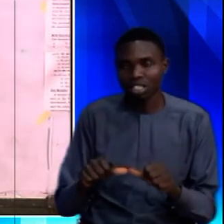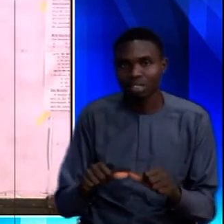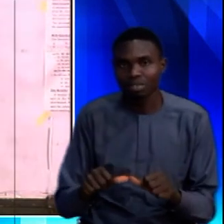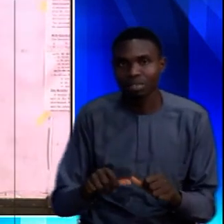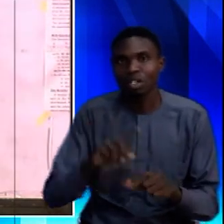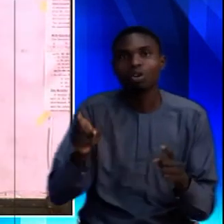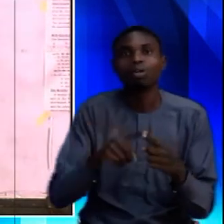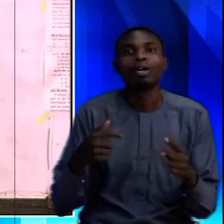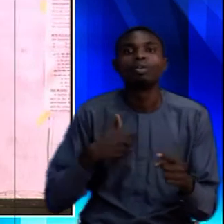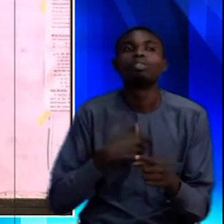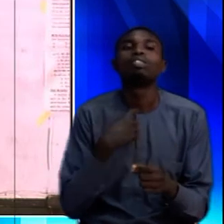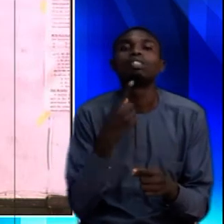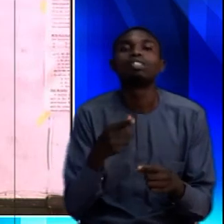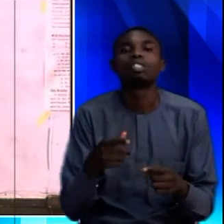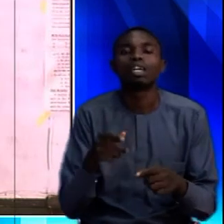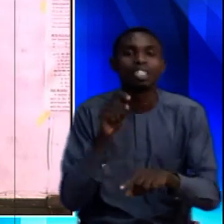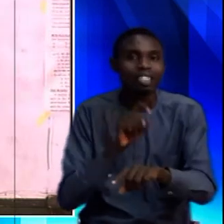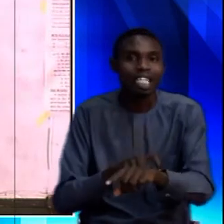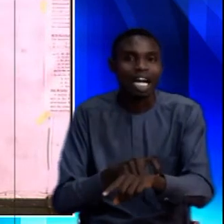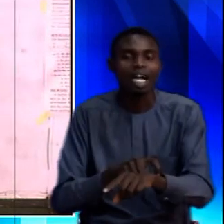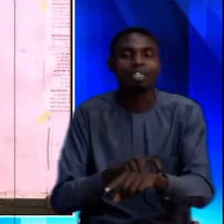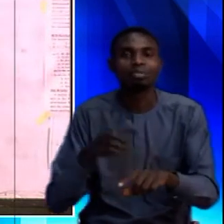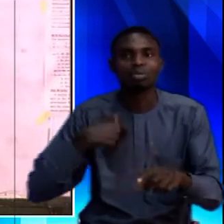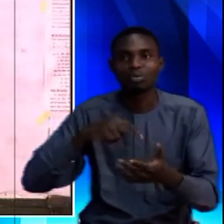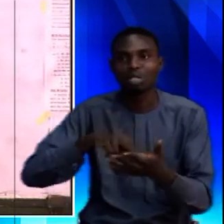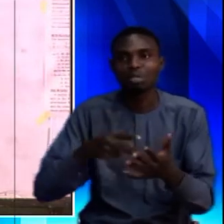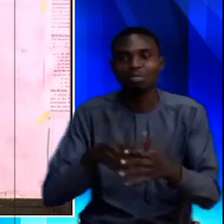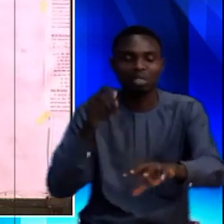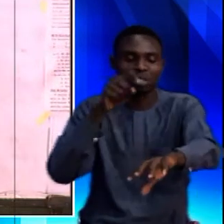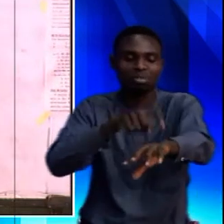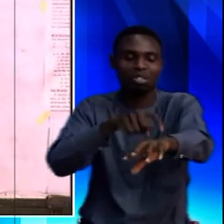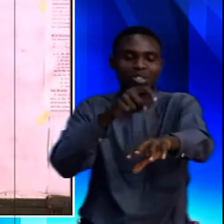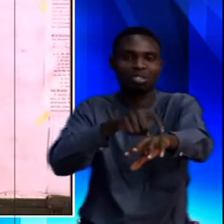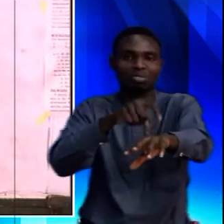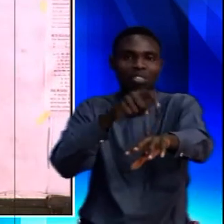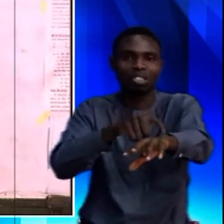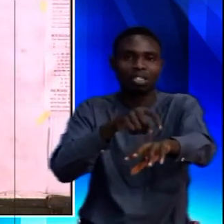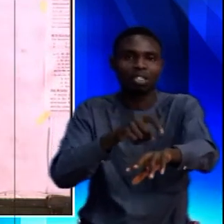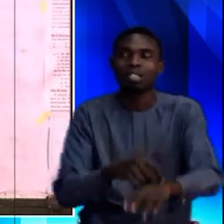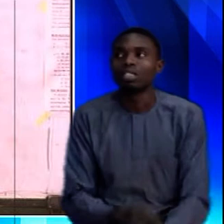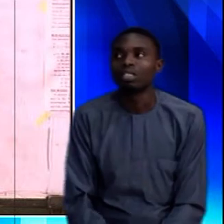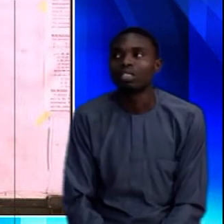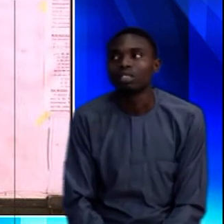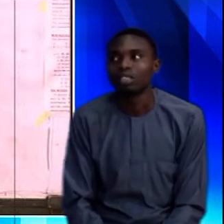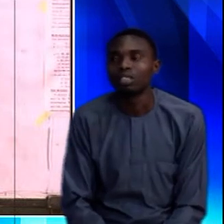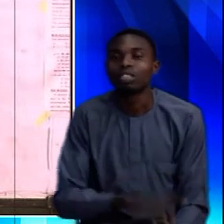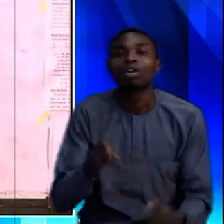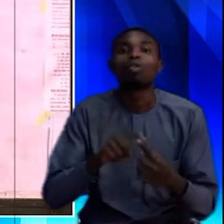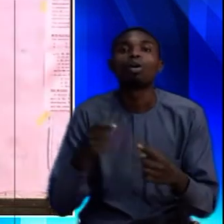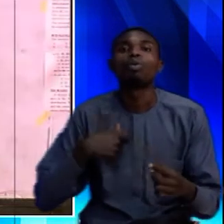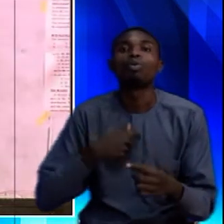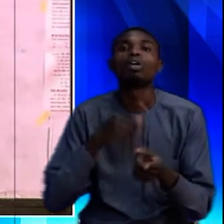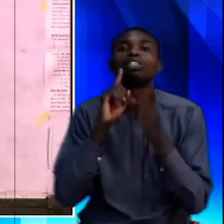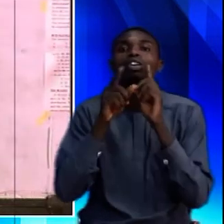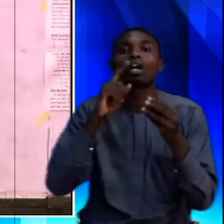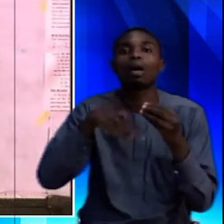say place, sorry, when we say time, we're talking about the period. Then when we say place, we're talking about the area. Then when we talk about the price, we are talking